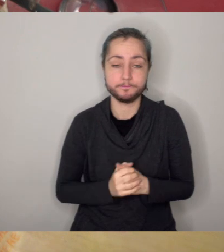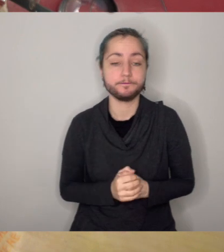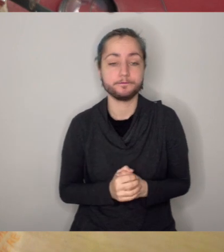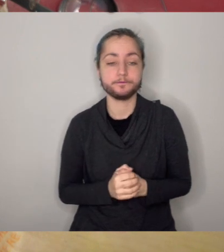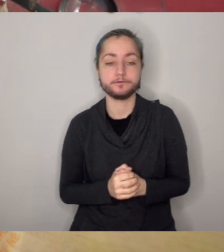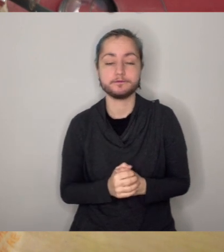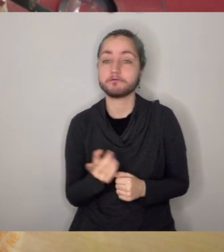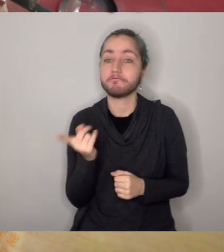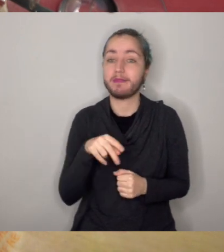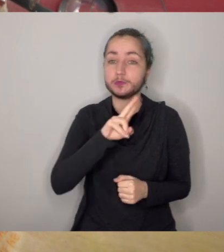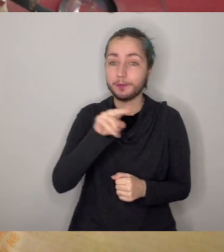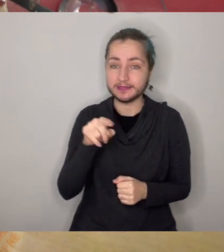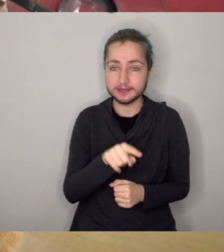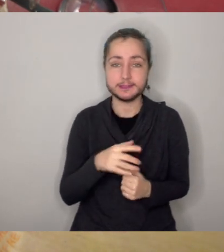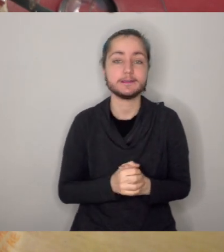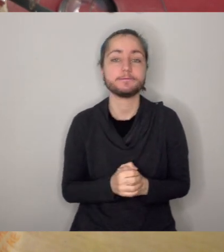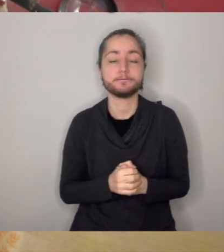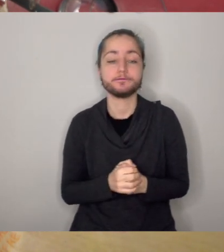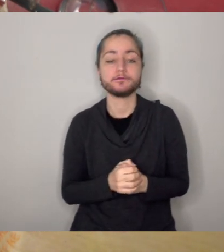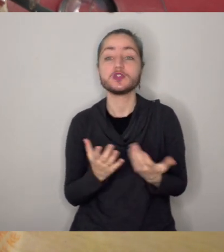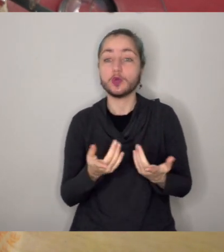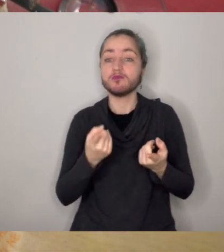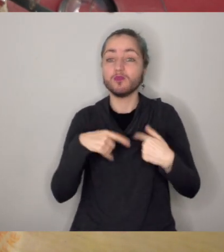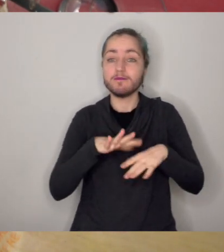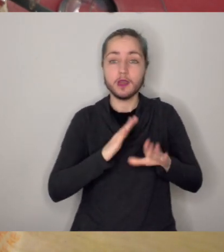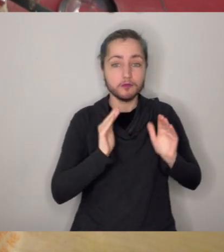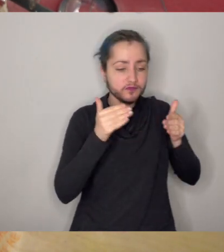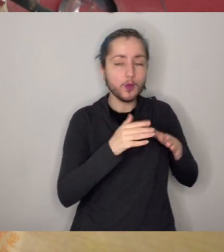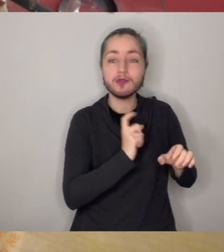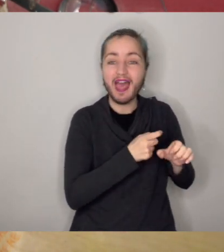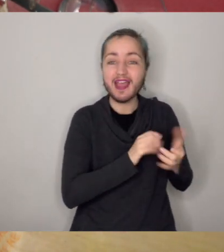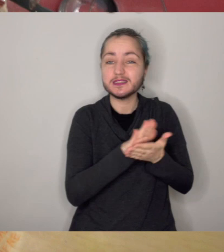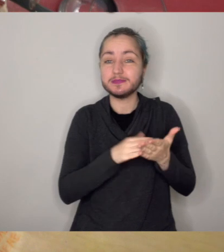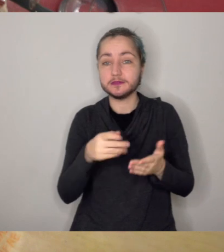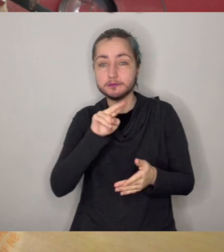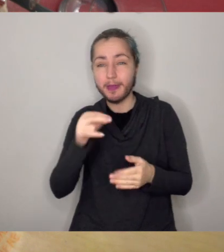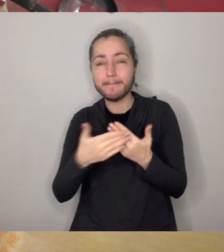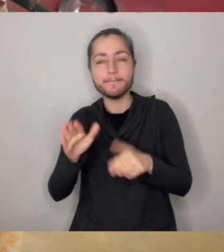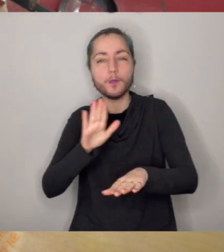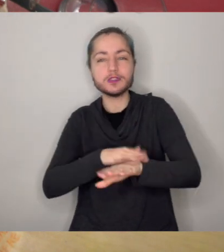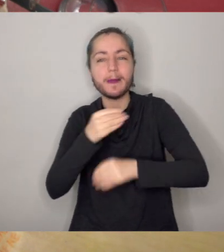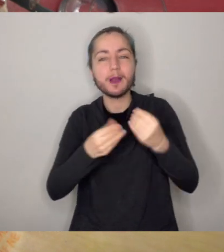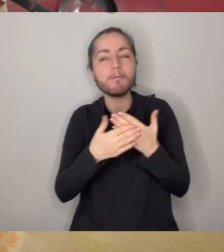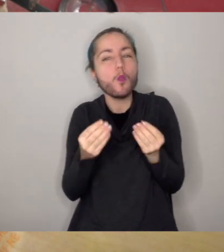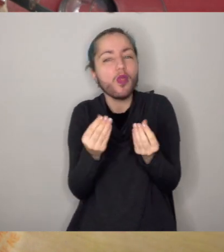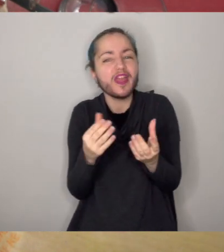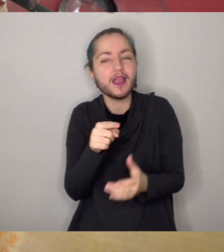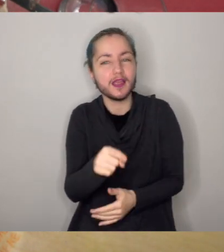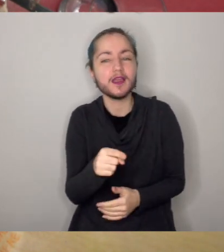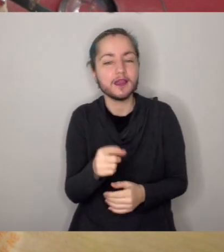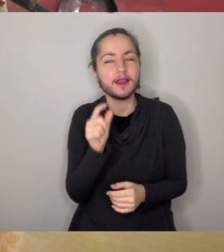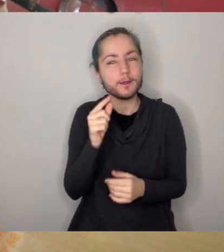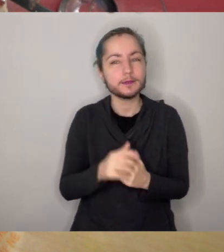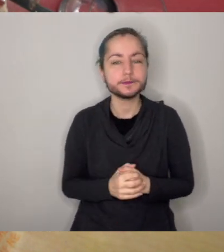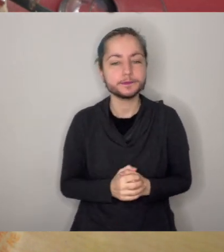what you're going to do, we're coming back to our paint. That also, as we were doing this, has a little bit of time to thicken up.